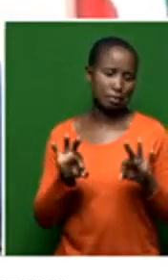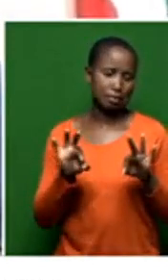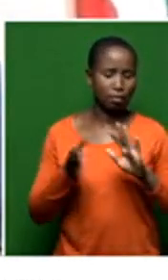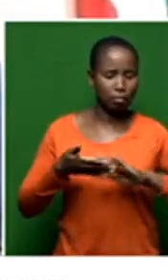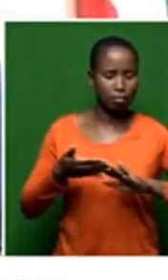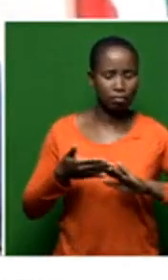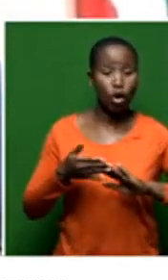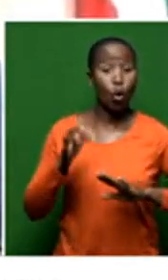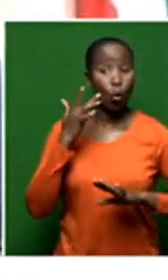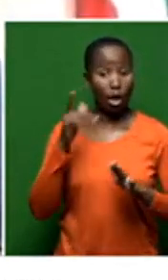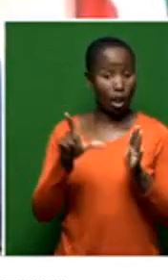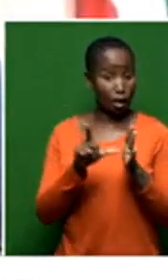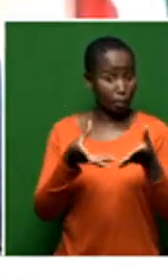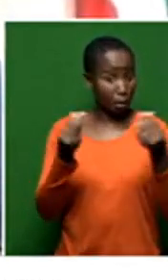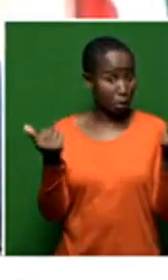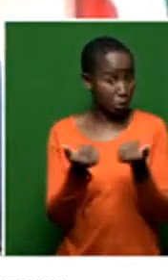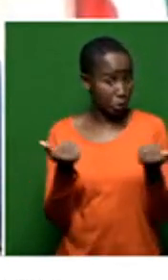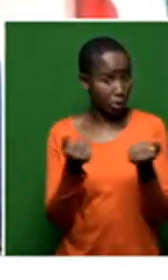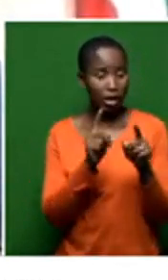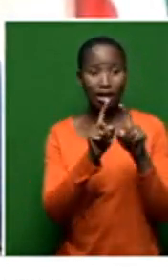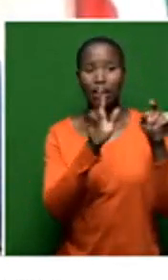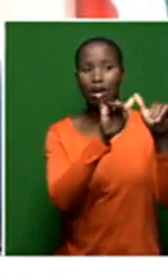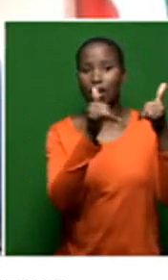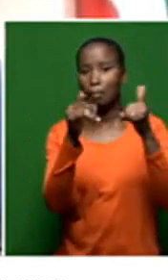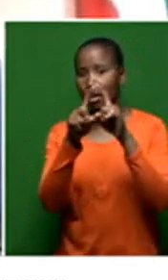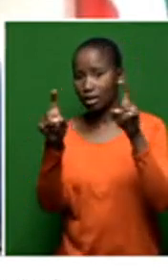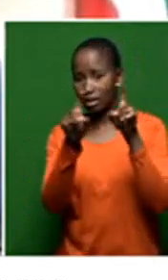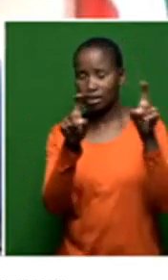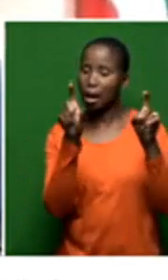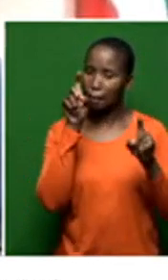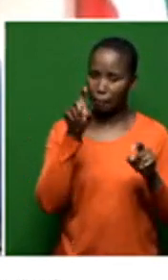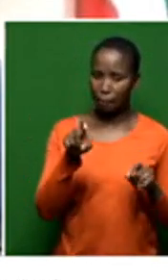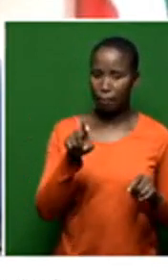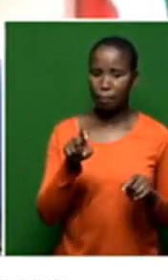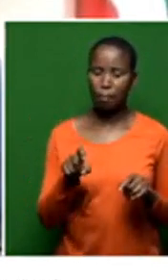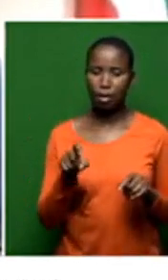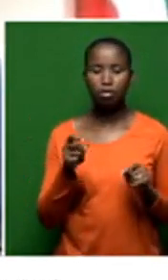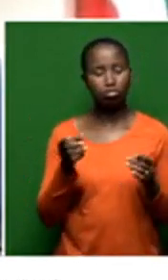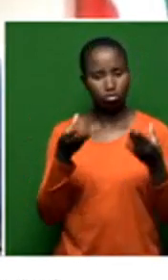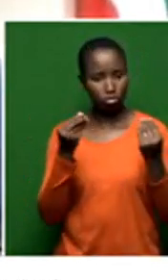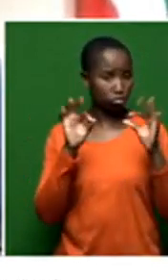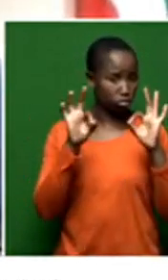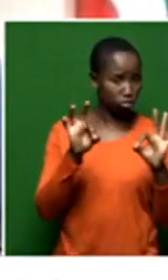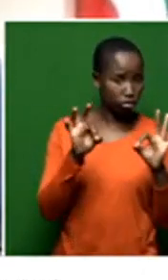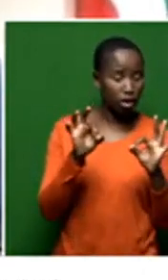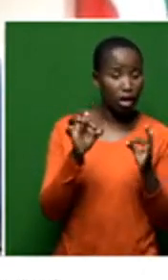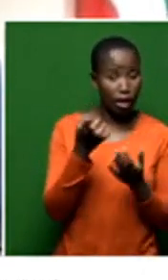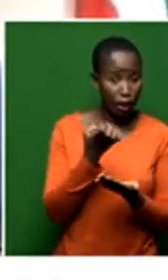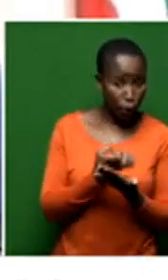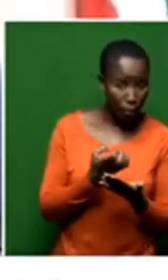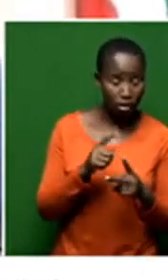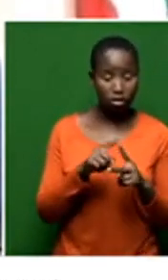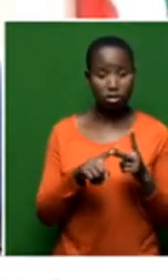the licenses are issued, our operators have acquired, in our understanding, the necessary equipment and so forth to roll